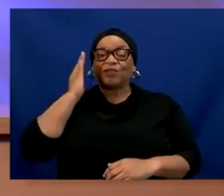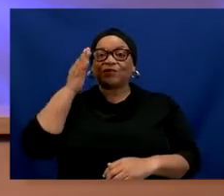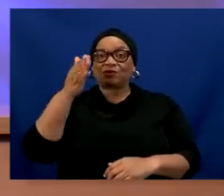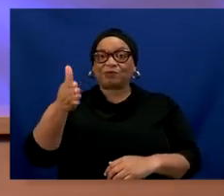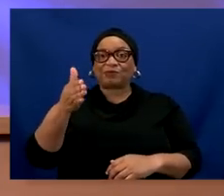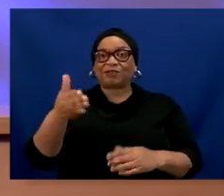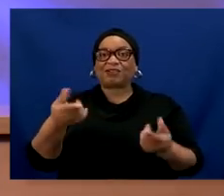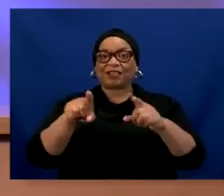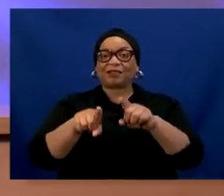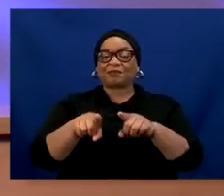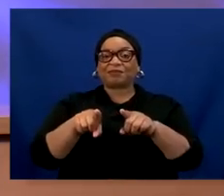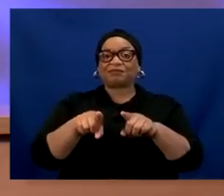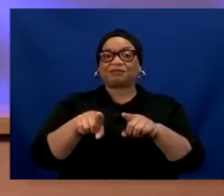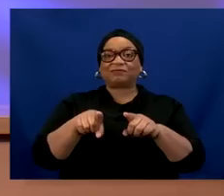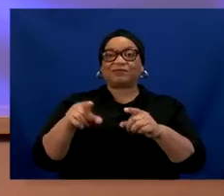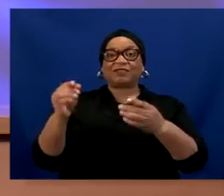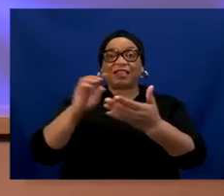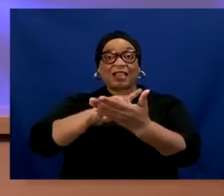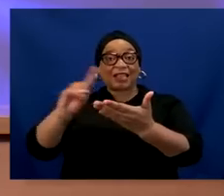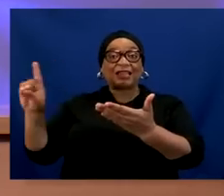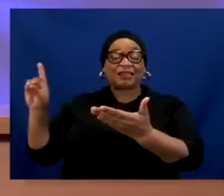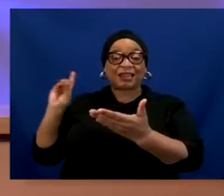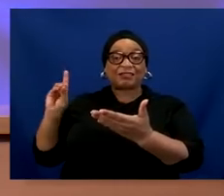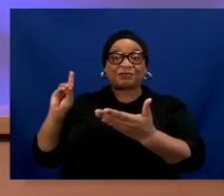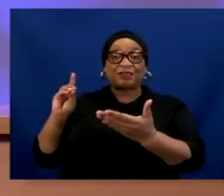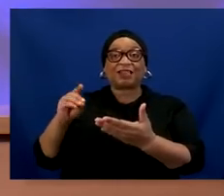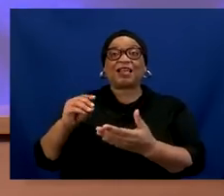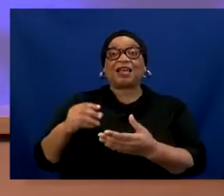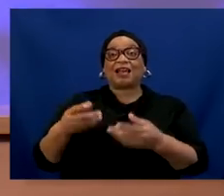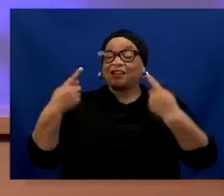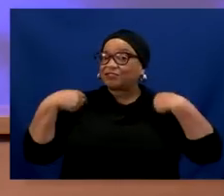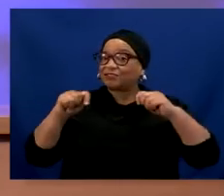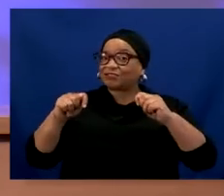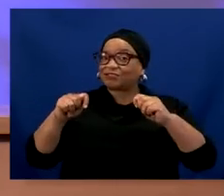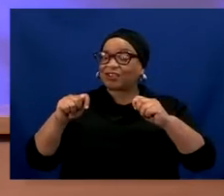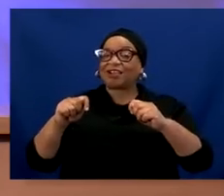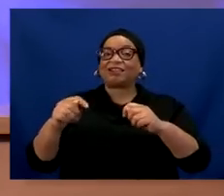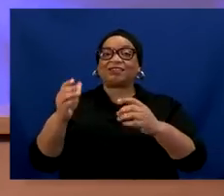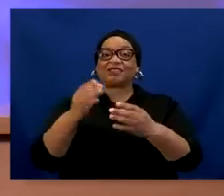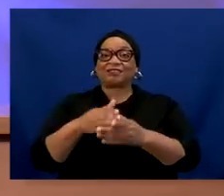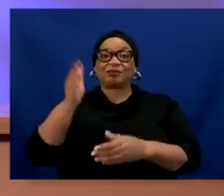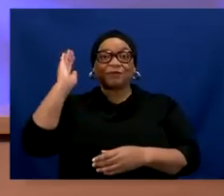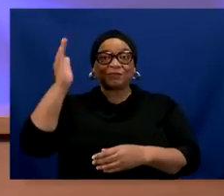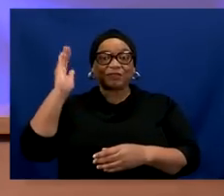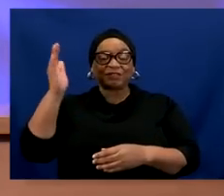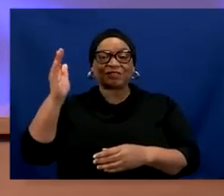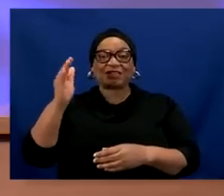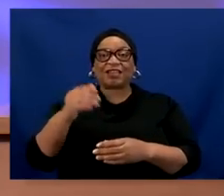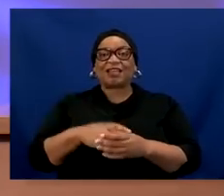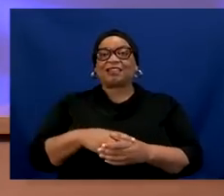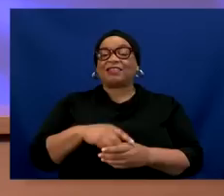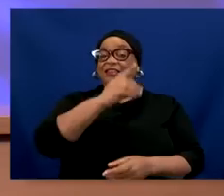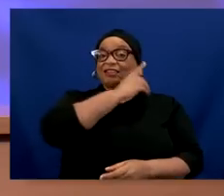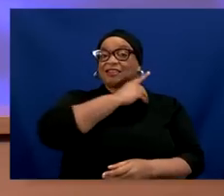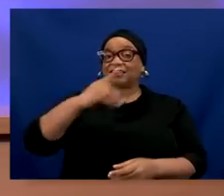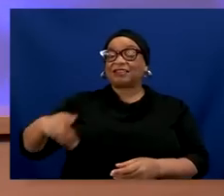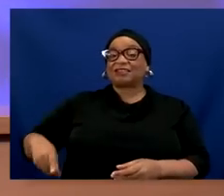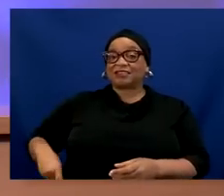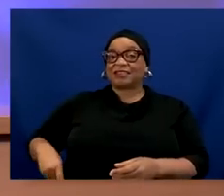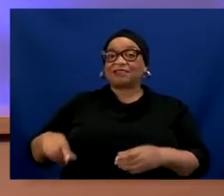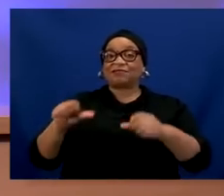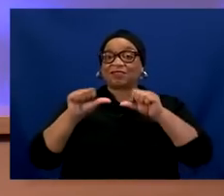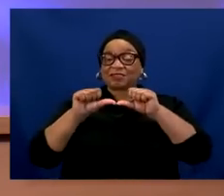last month, I tried to tell you that David was on the throne, Solomon was on the throne, and his lineage was to be on the throne forever